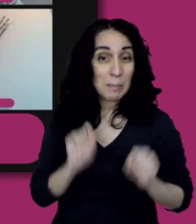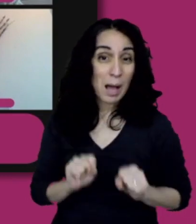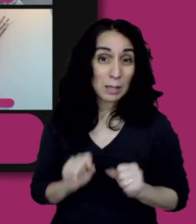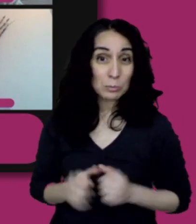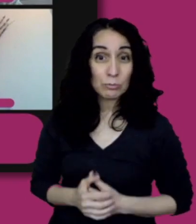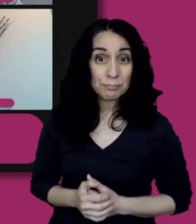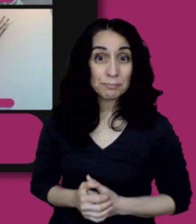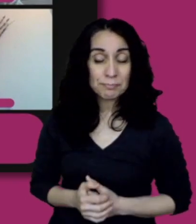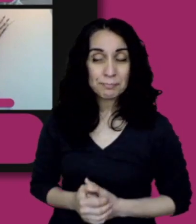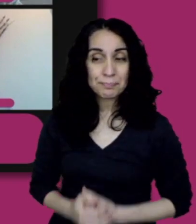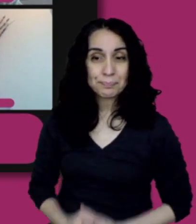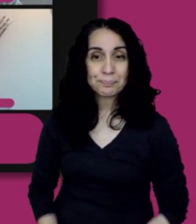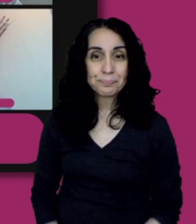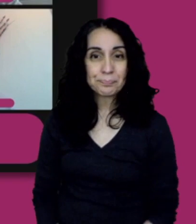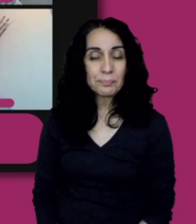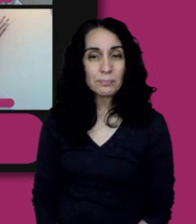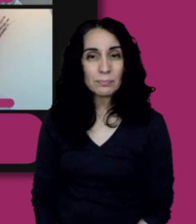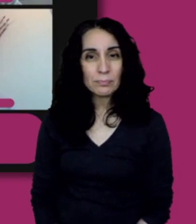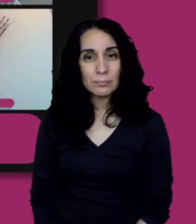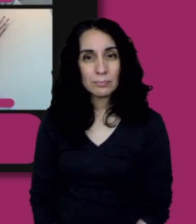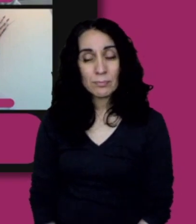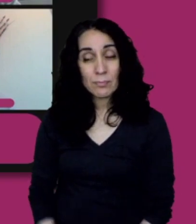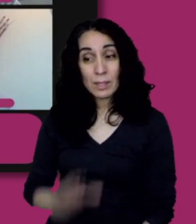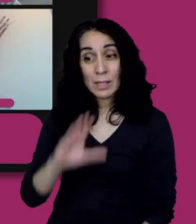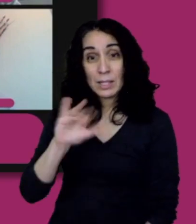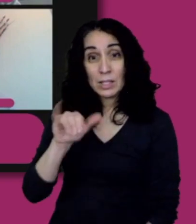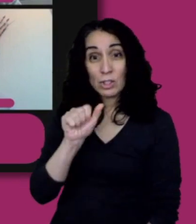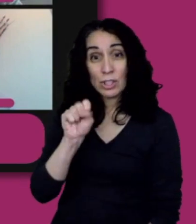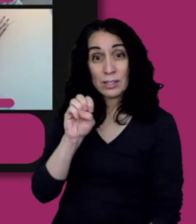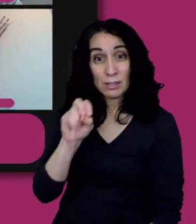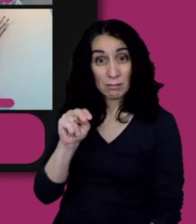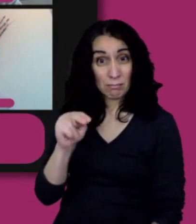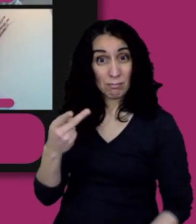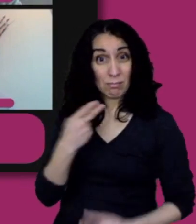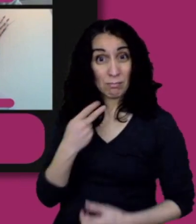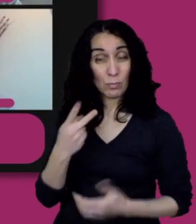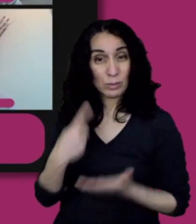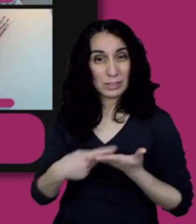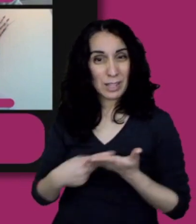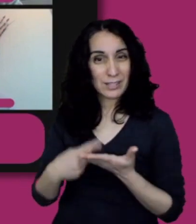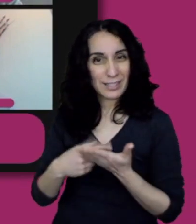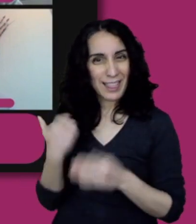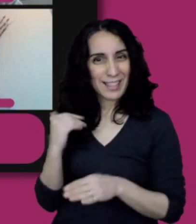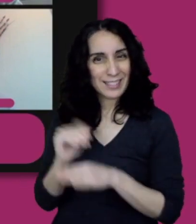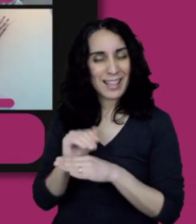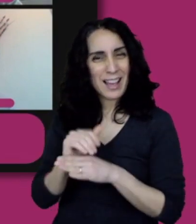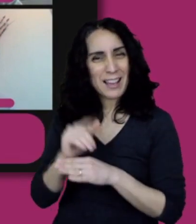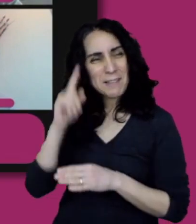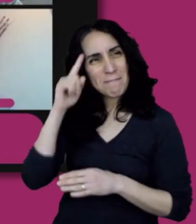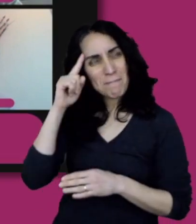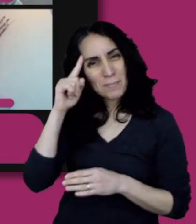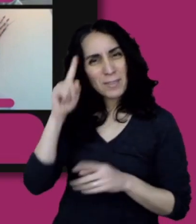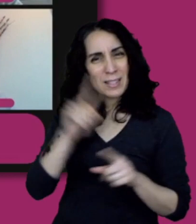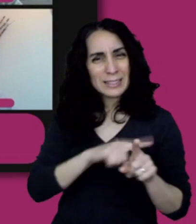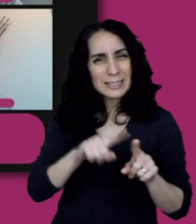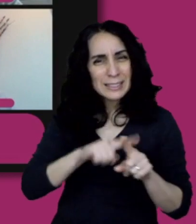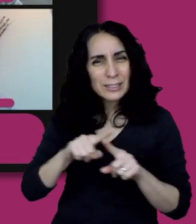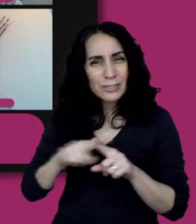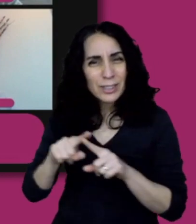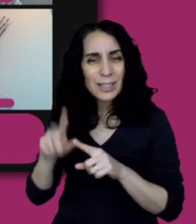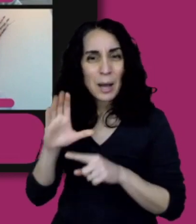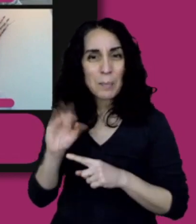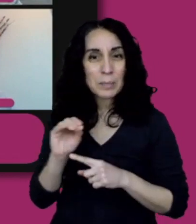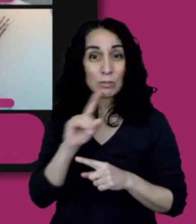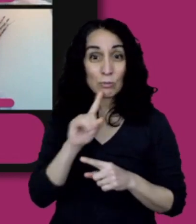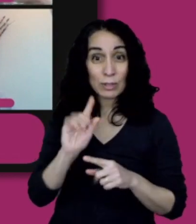And Jason and I were talking last night just about the number of companies that were launched